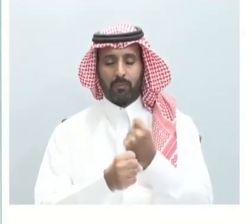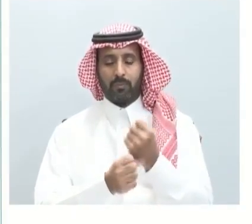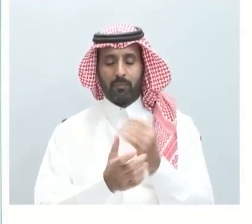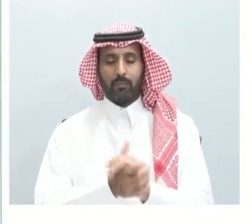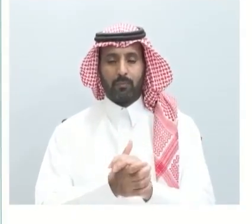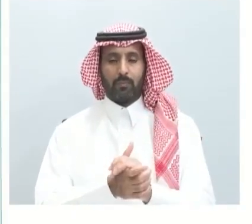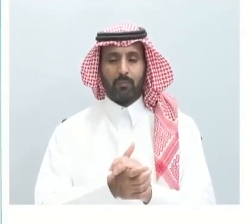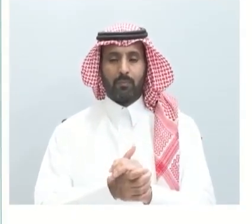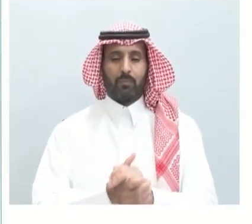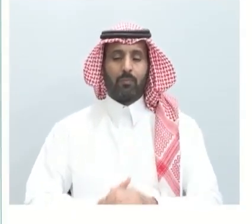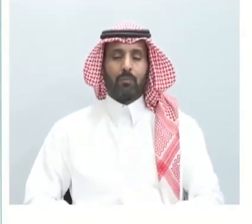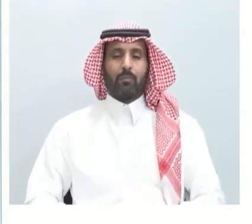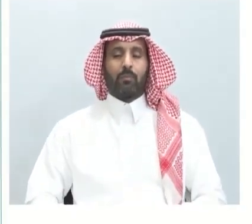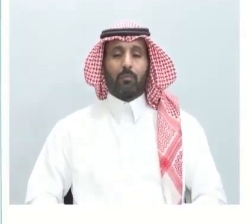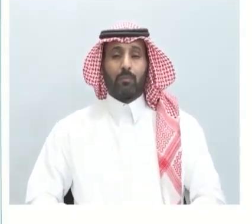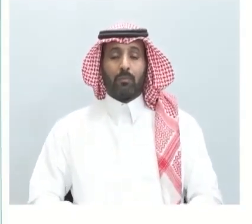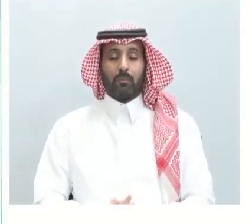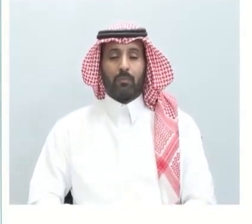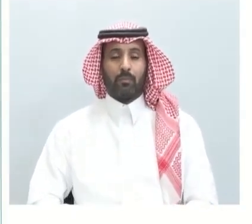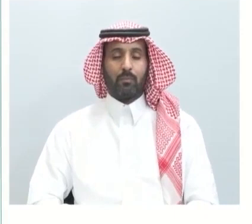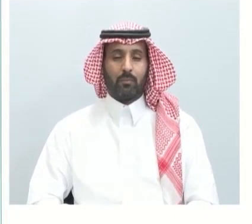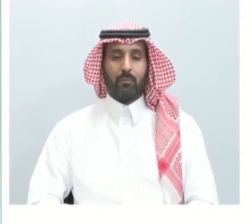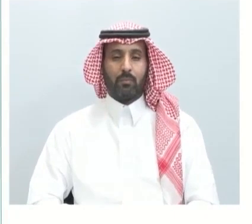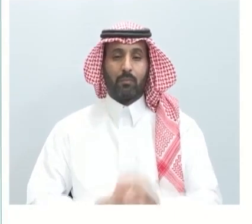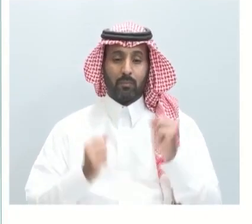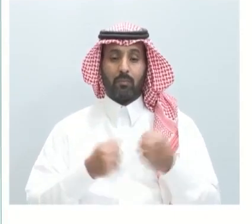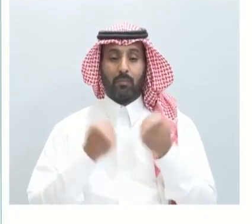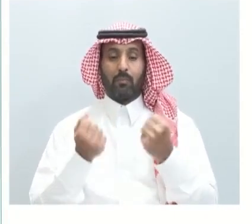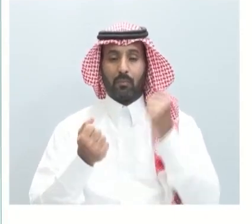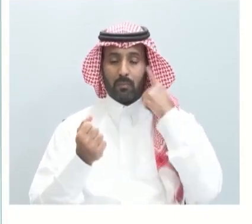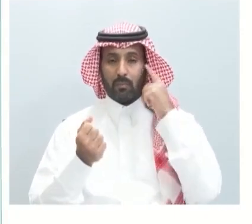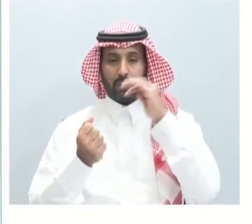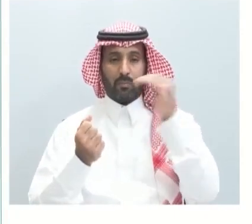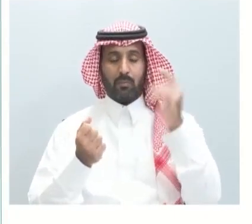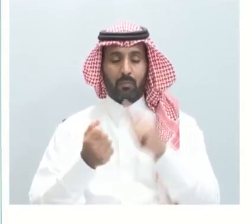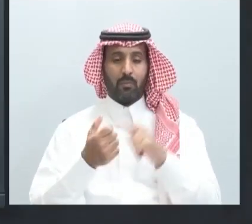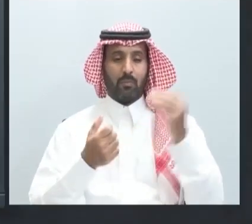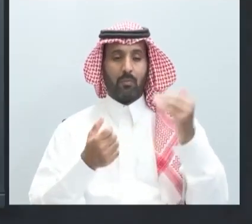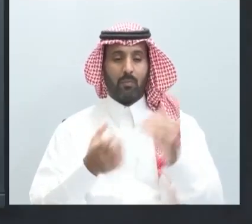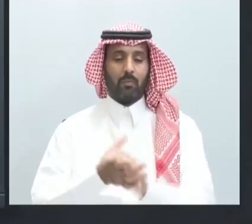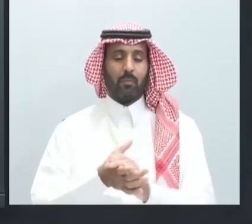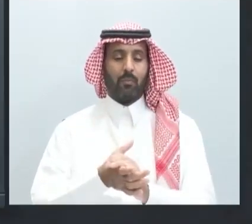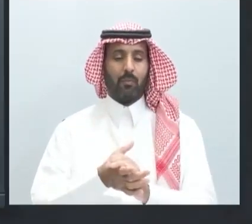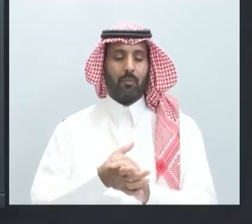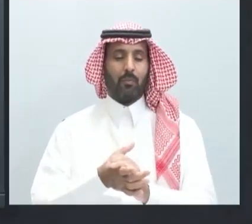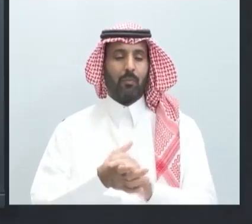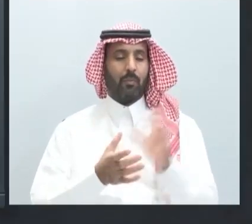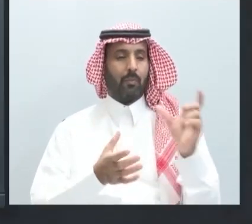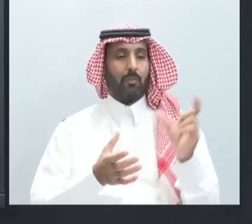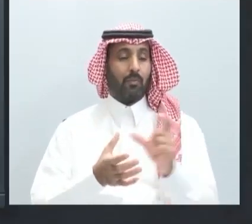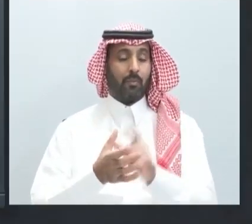let's get back to our exercise. So try to come up with sentences using words